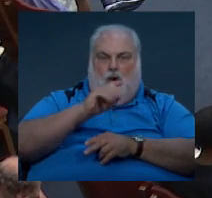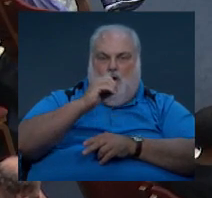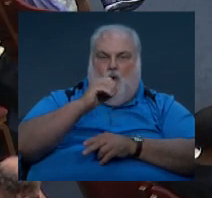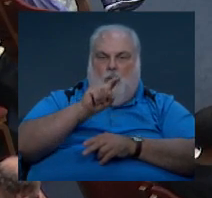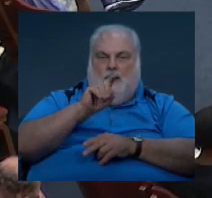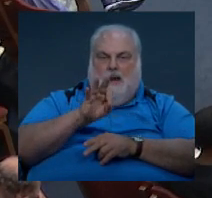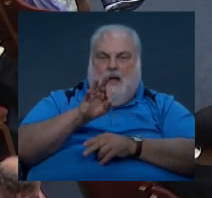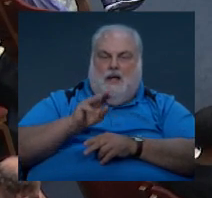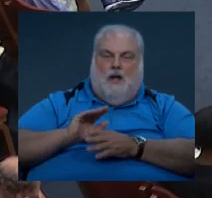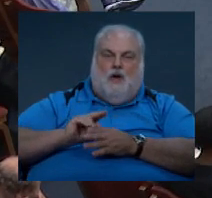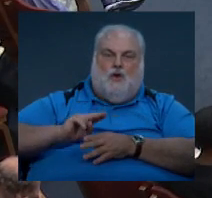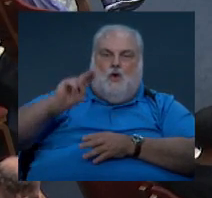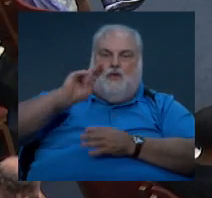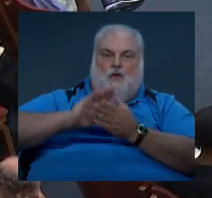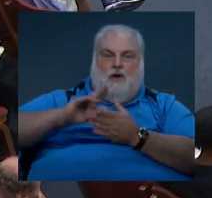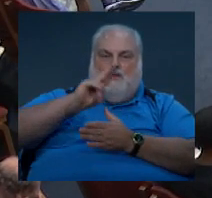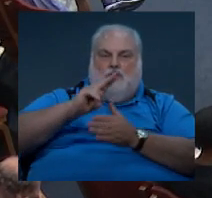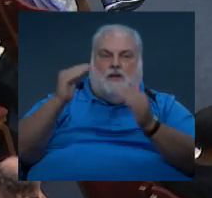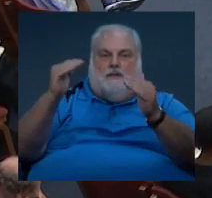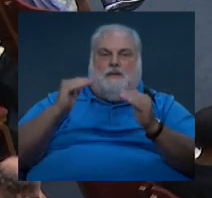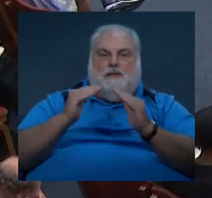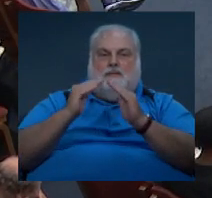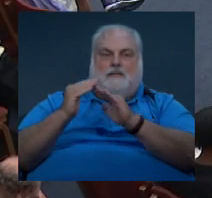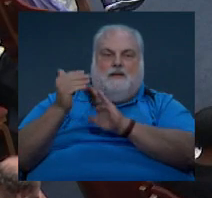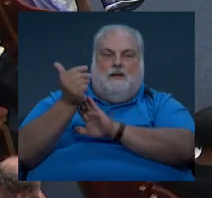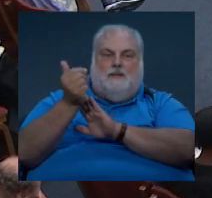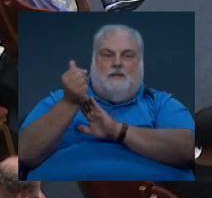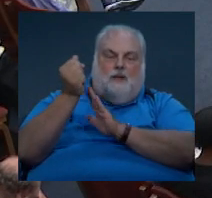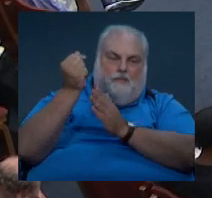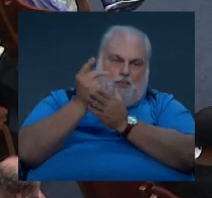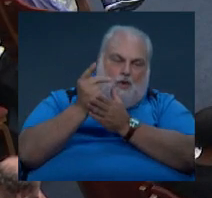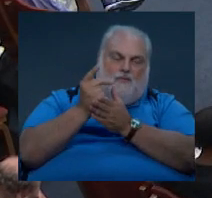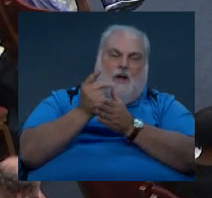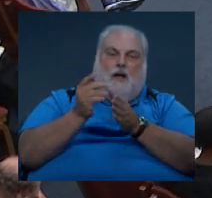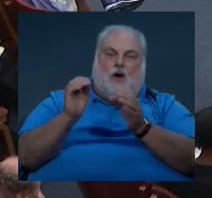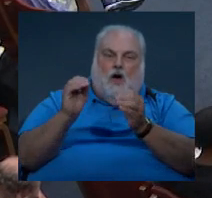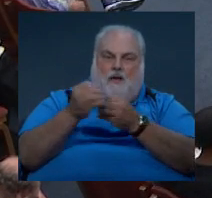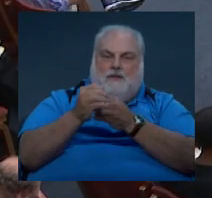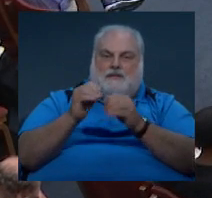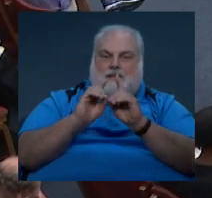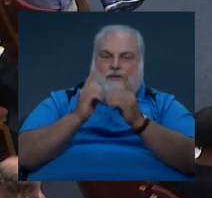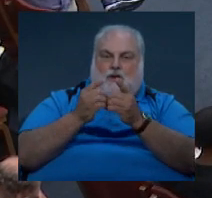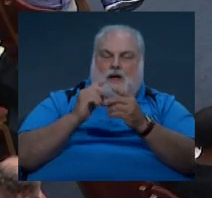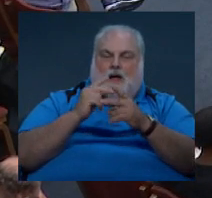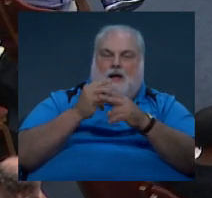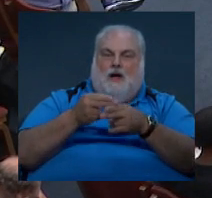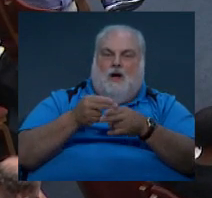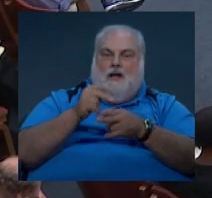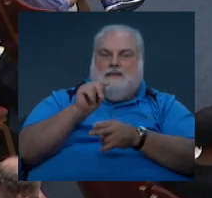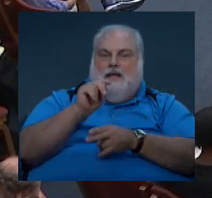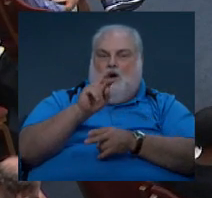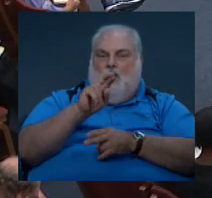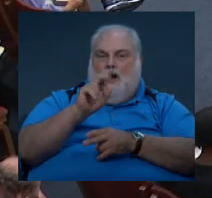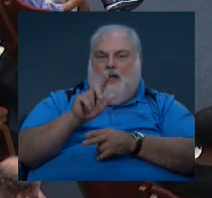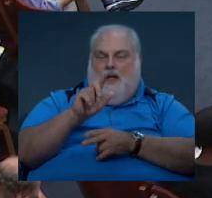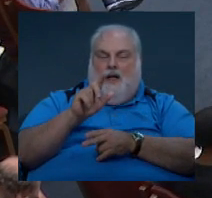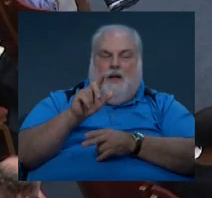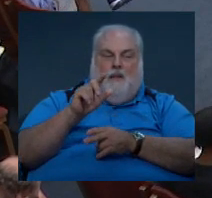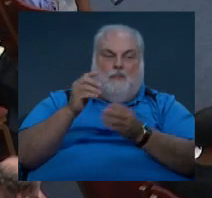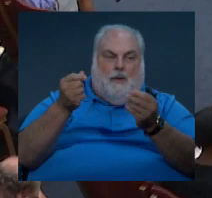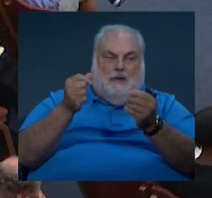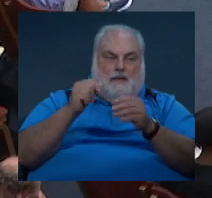North University Avenue. An ordinance to approve a plan zoning development, establish a plan office district titled TRL Properties, revised short form